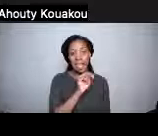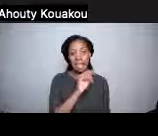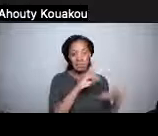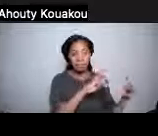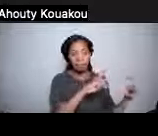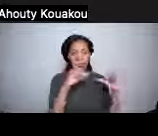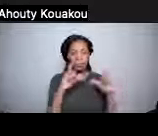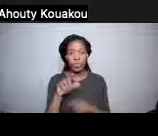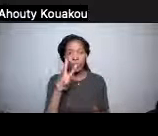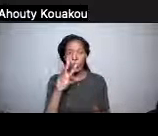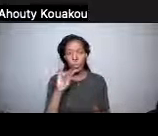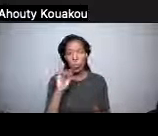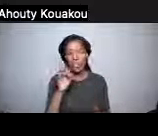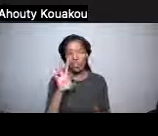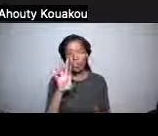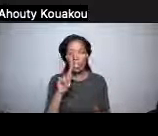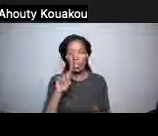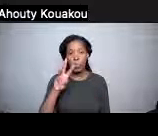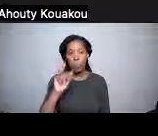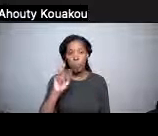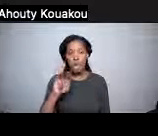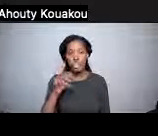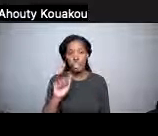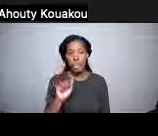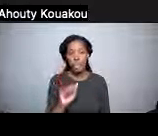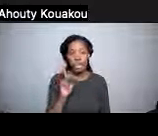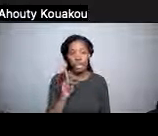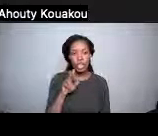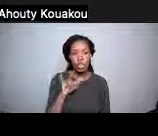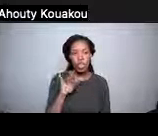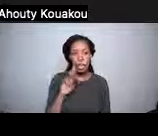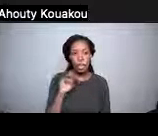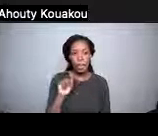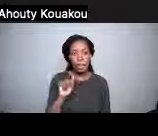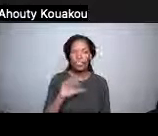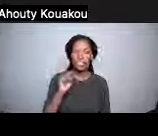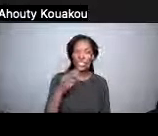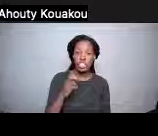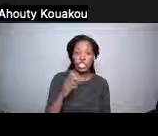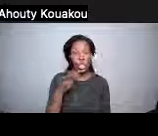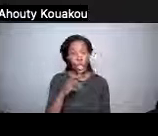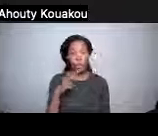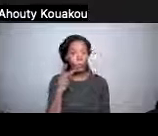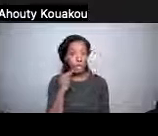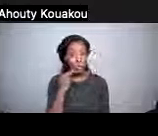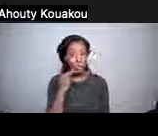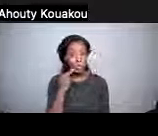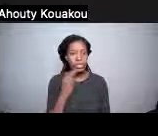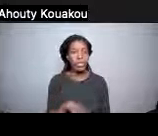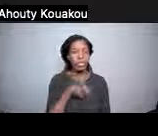Wanja, Kirumia, he, her, 2022,